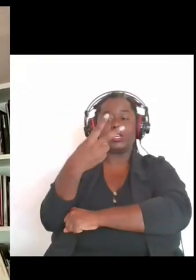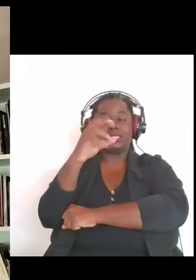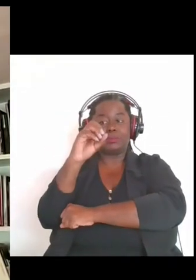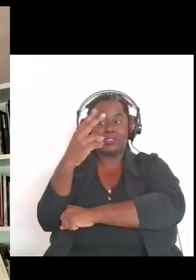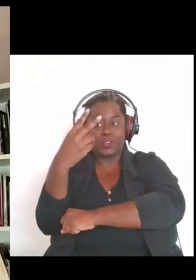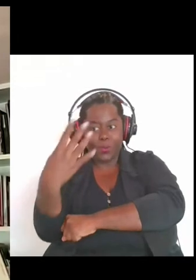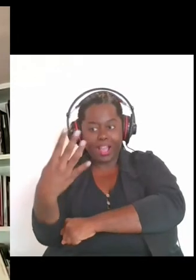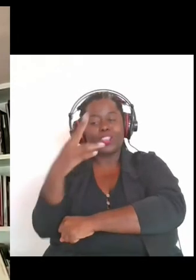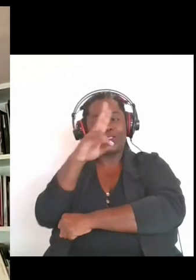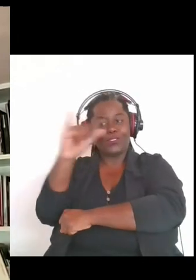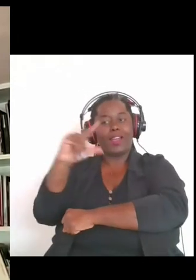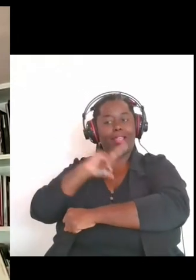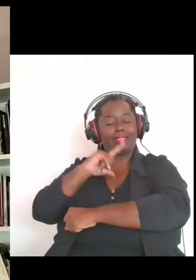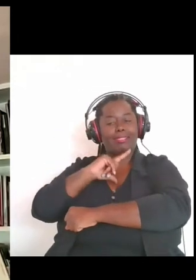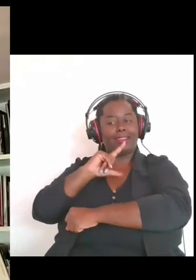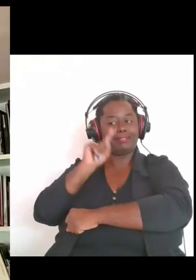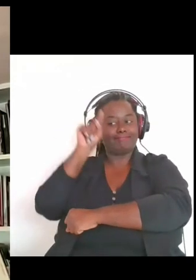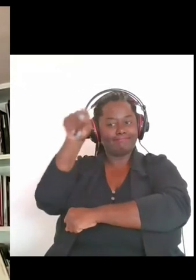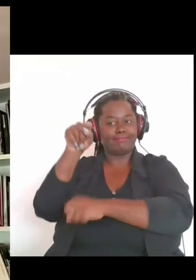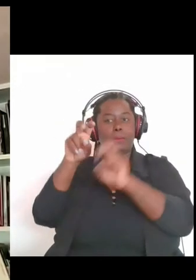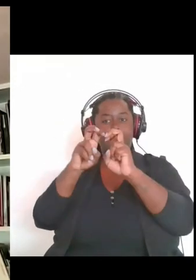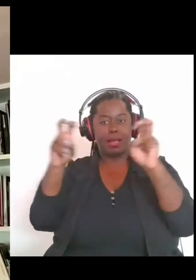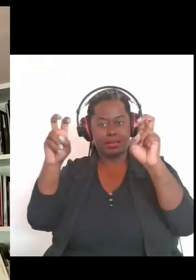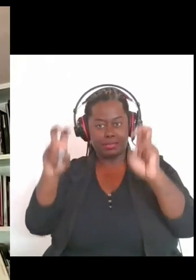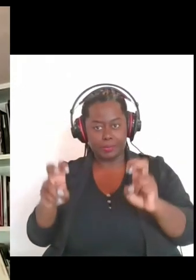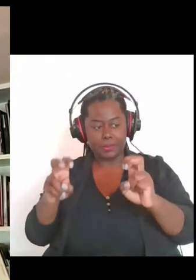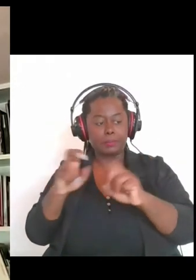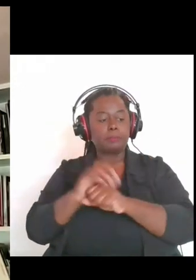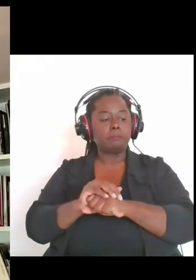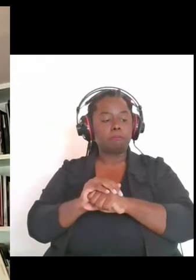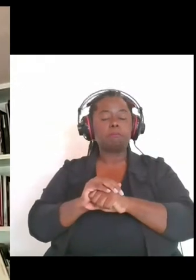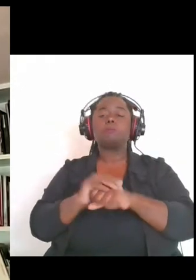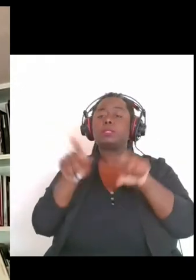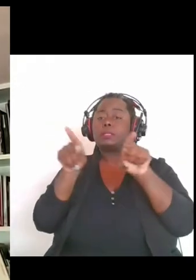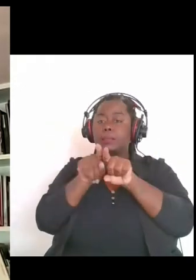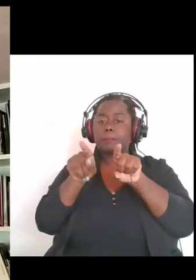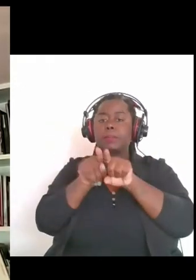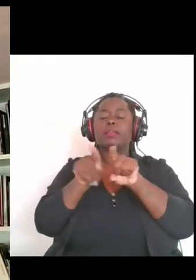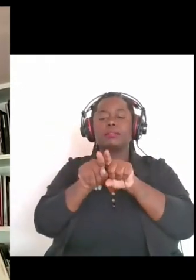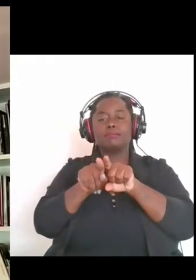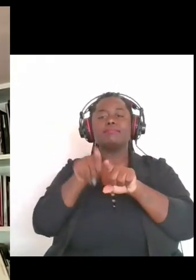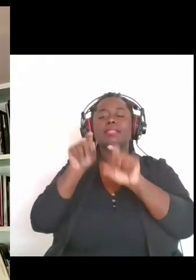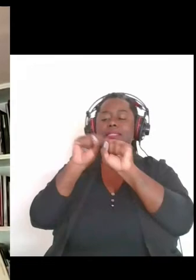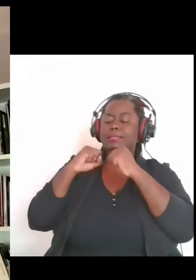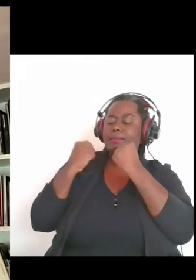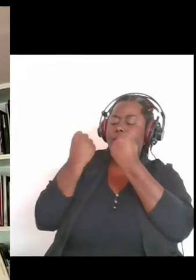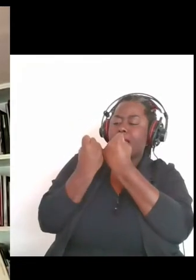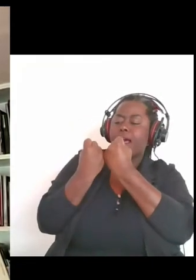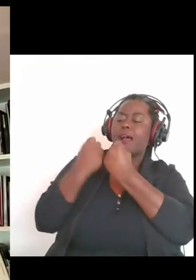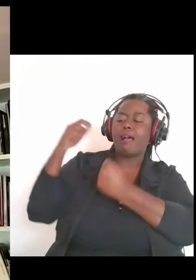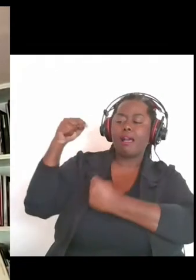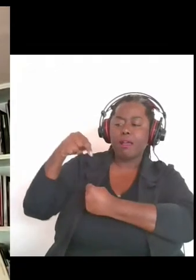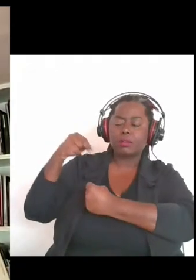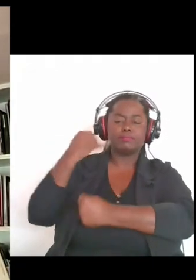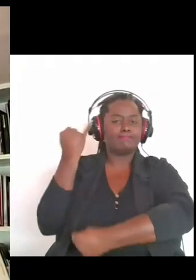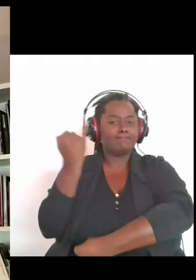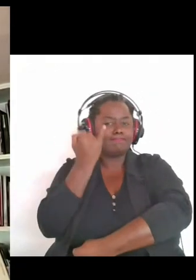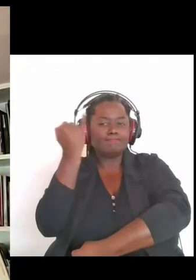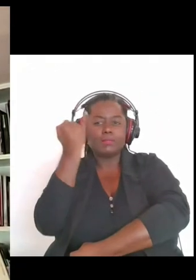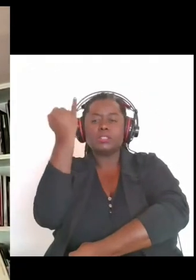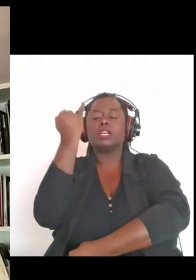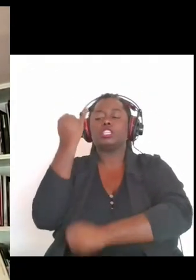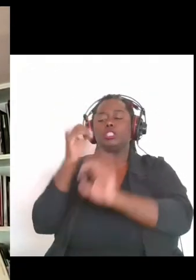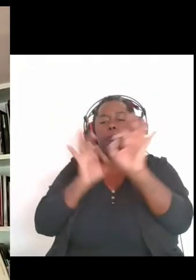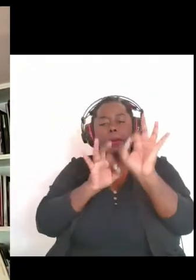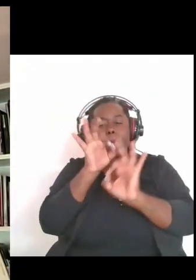is going to take place at our Museum masp in 2024. those seminars are also